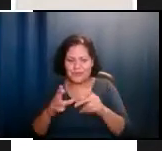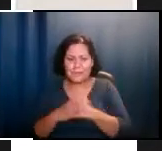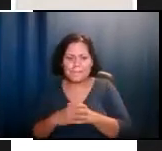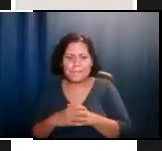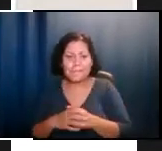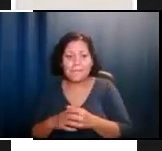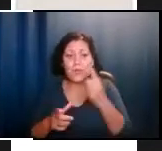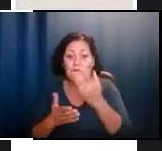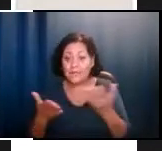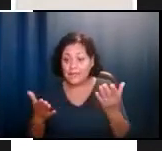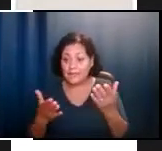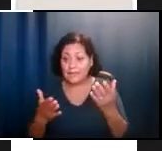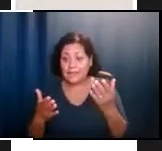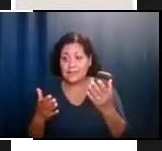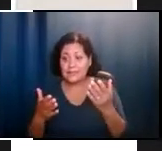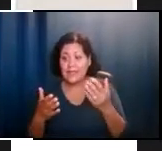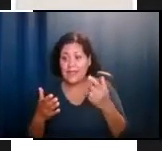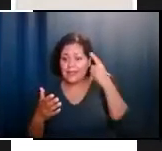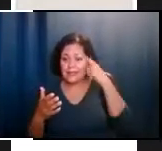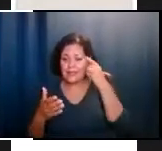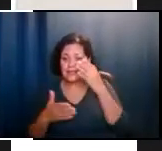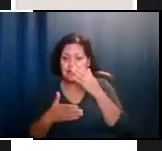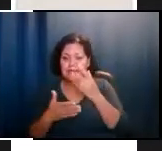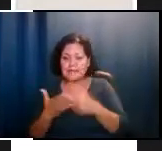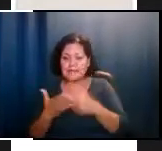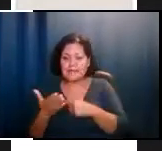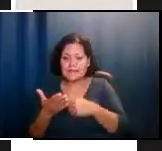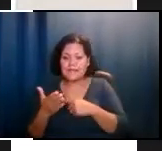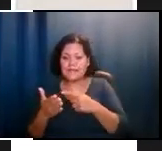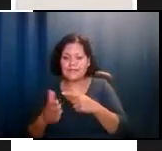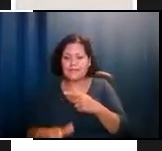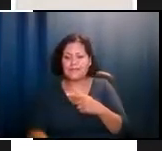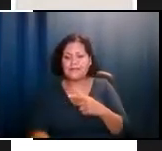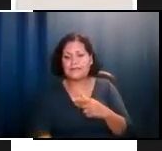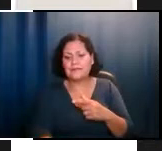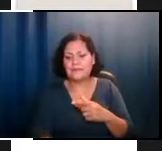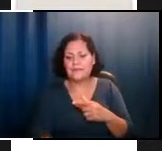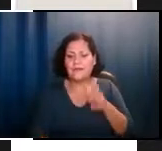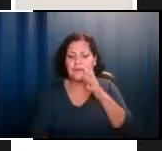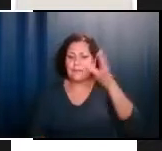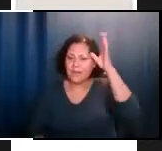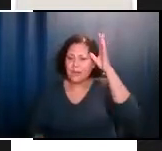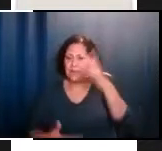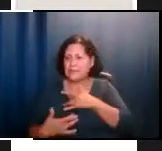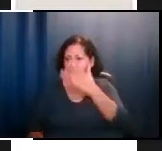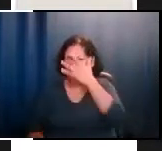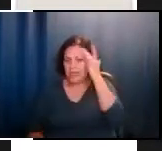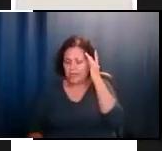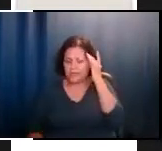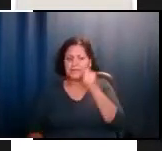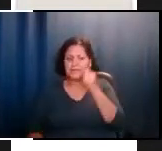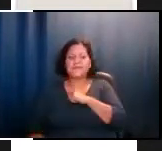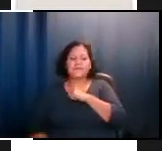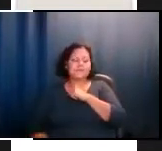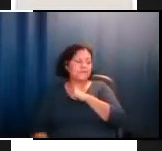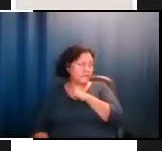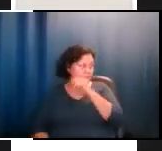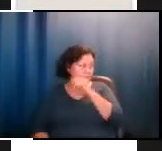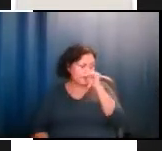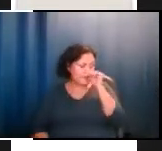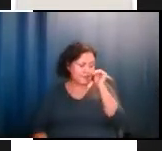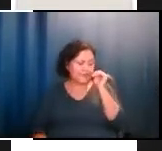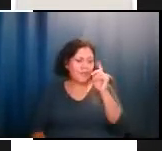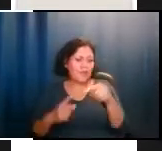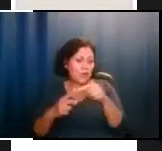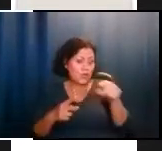One of the things that I think sometimes parents forget is that when you